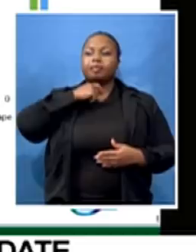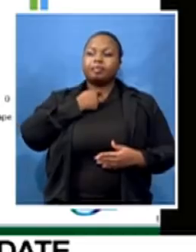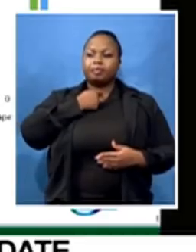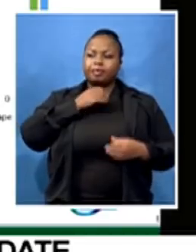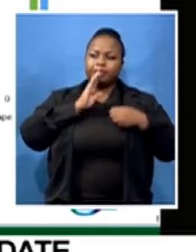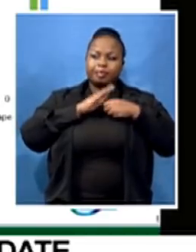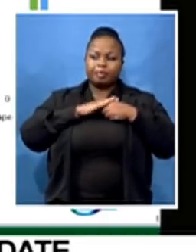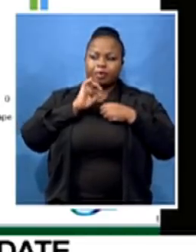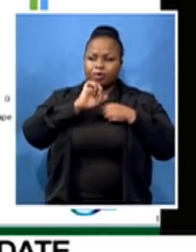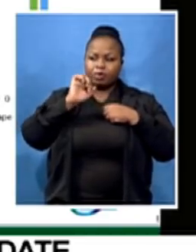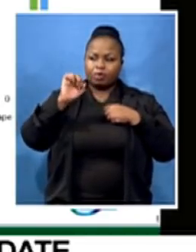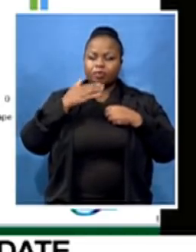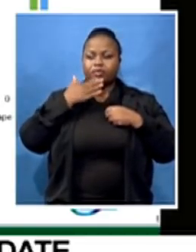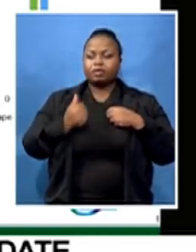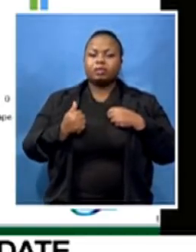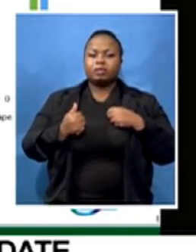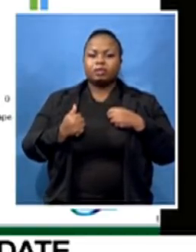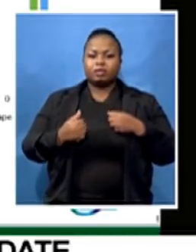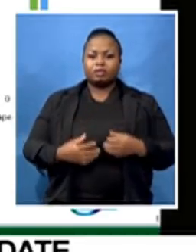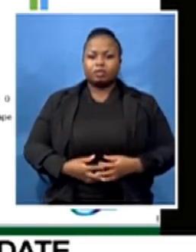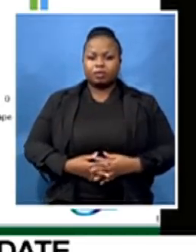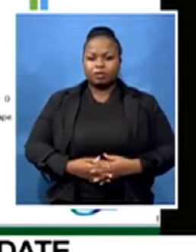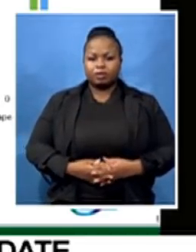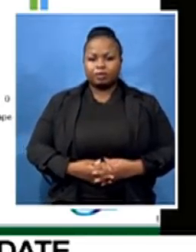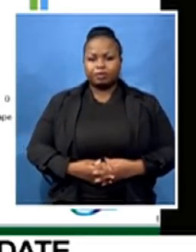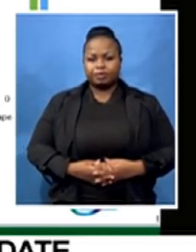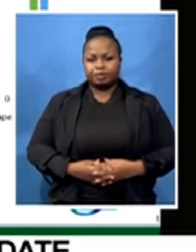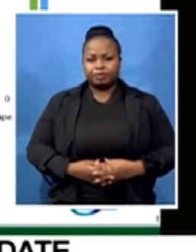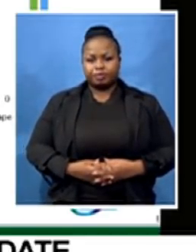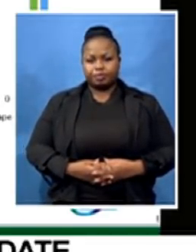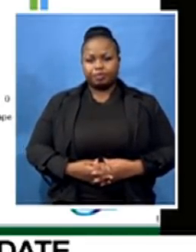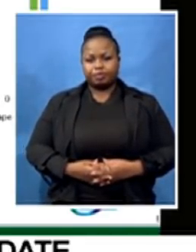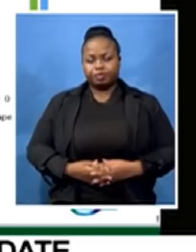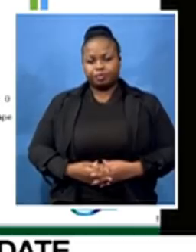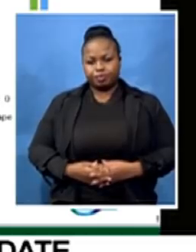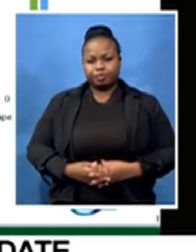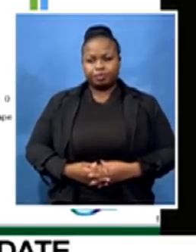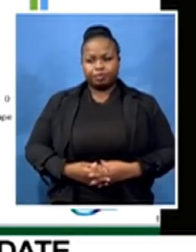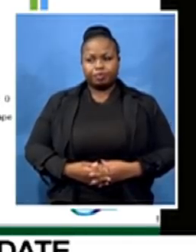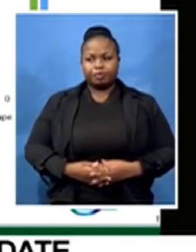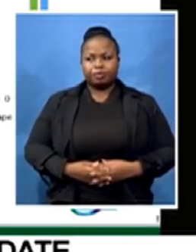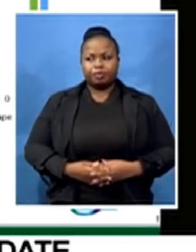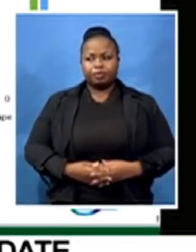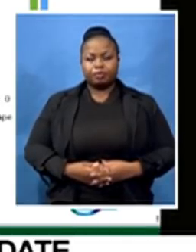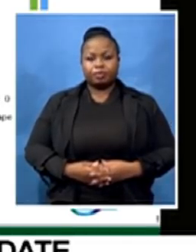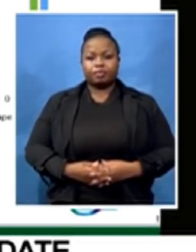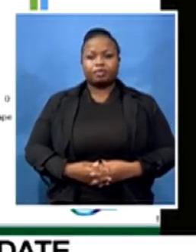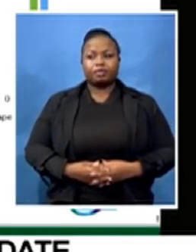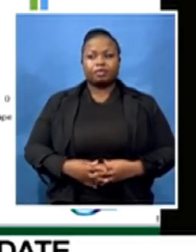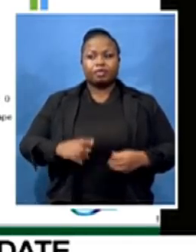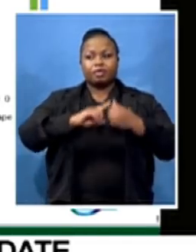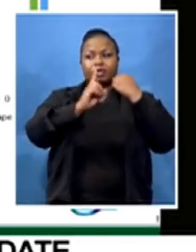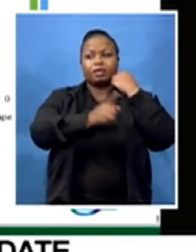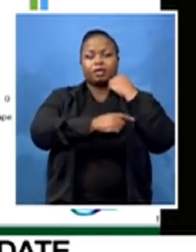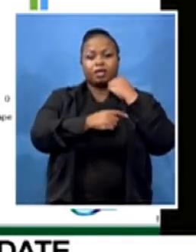requesting. Continue, Minister. I'm sorry for that. In the last, thank you. In the last part of the